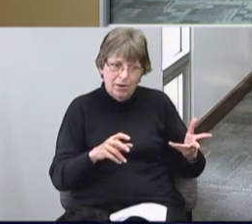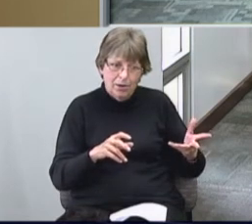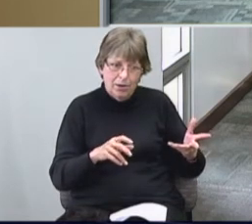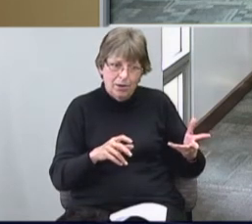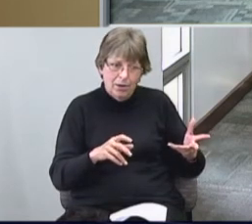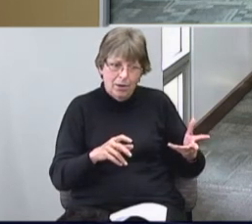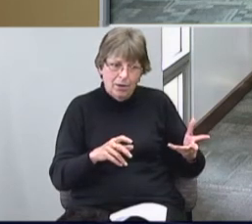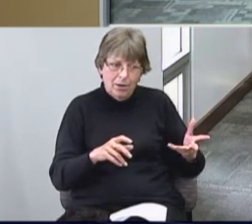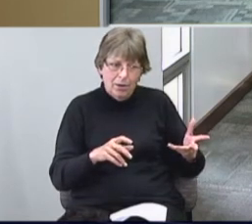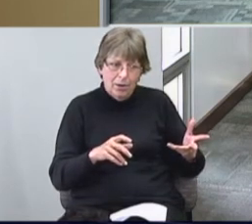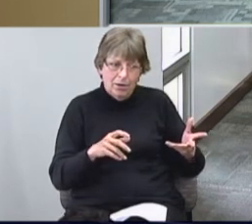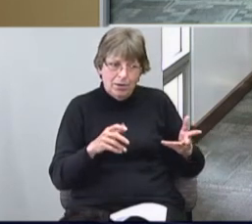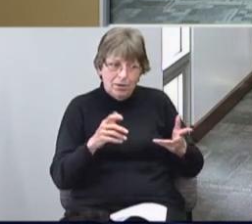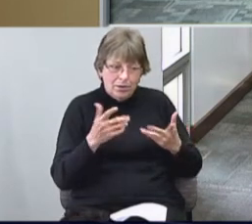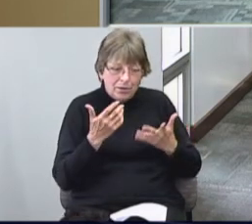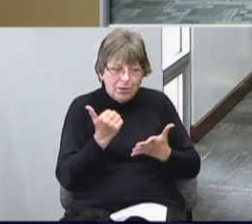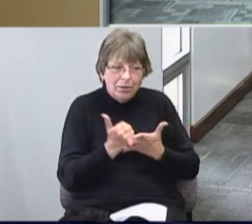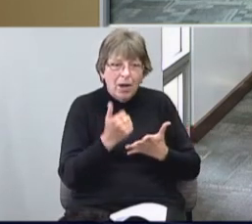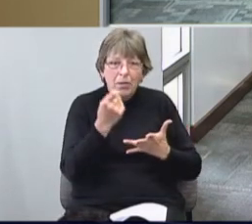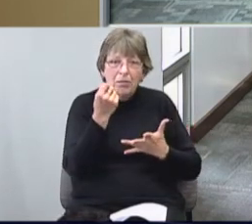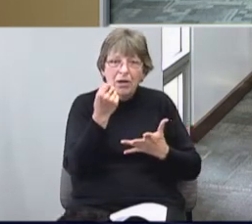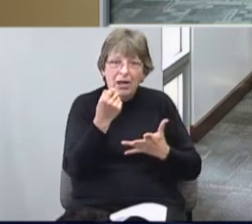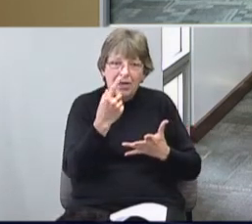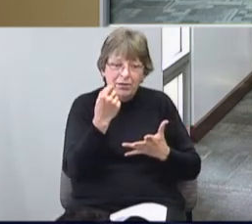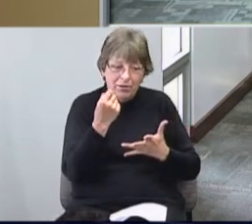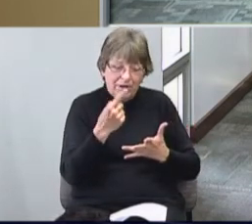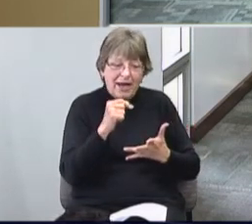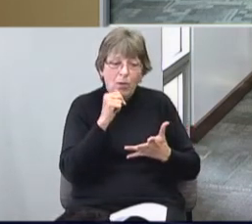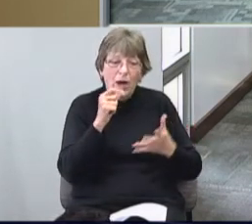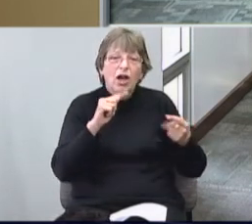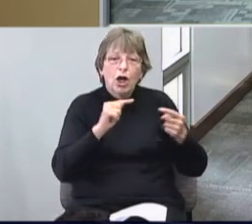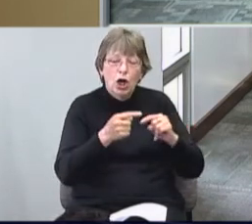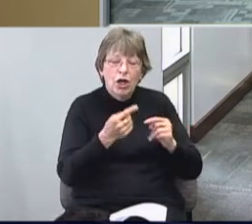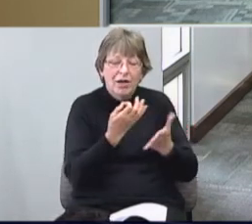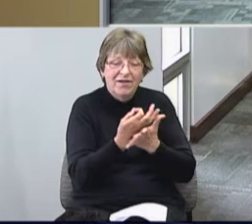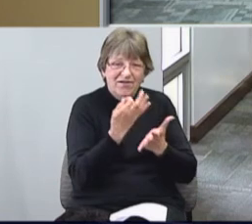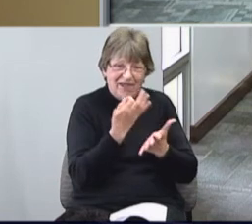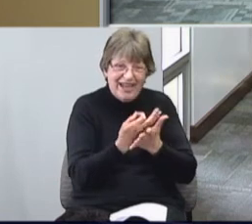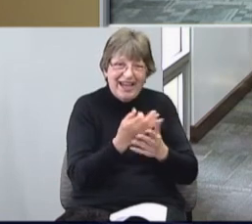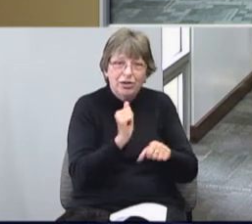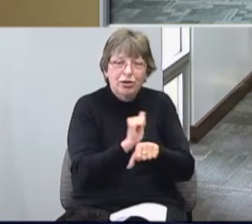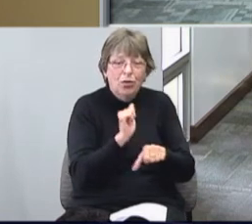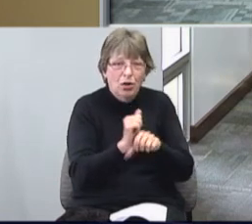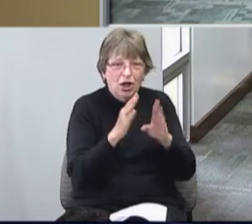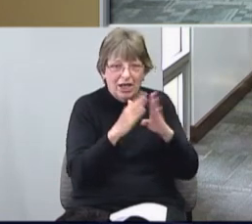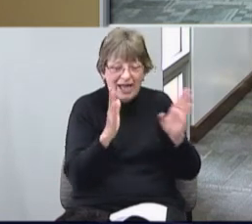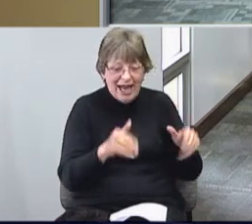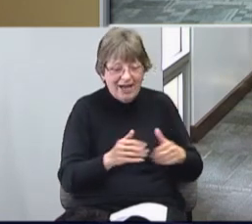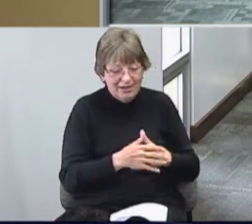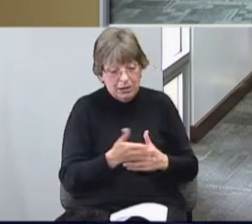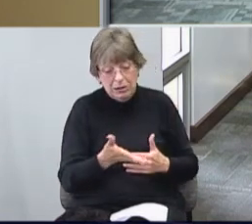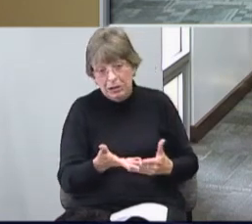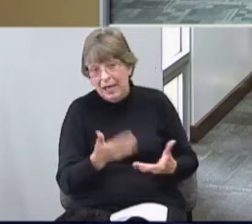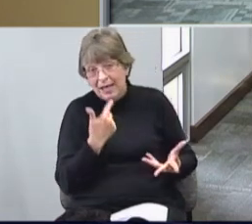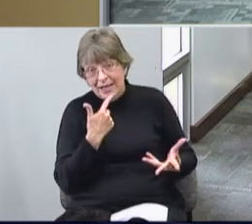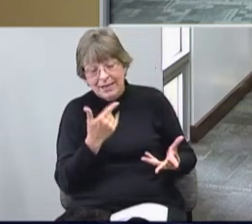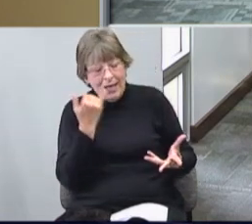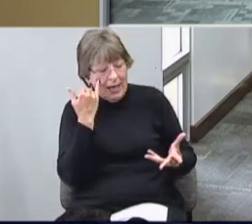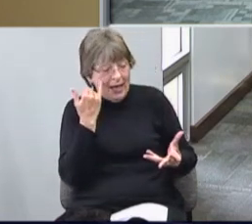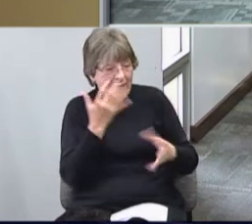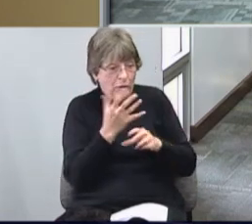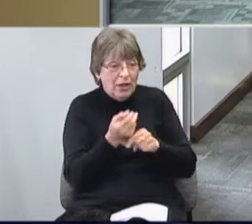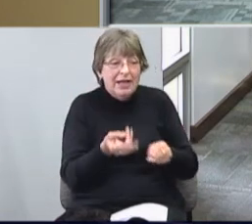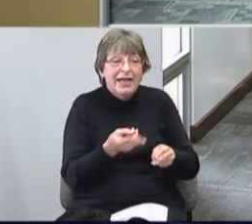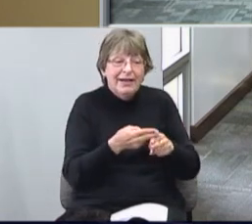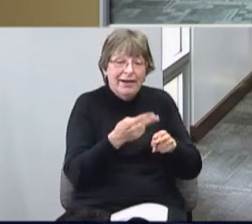Right. or on their commercial properties. So it kind of, what it does is say, well, if you get these increases,